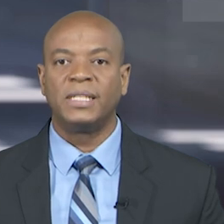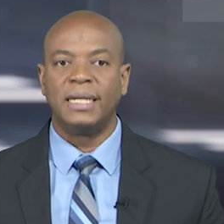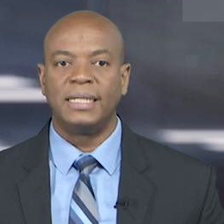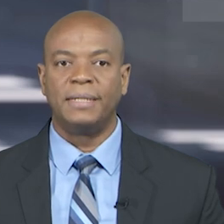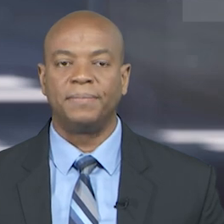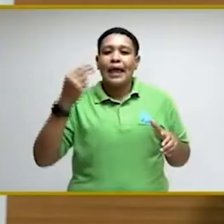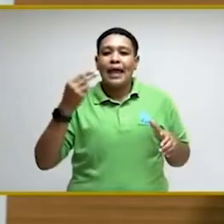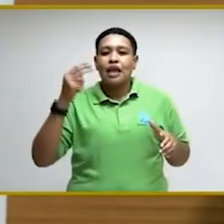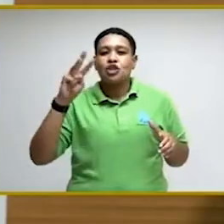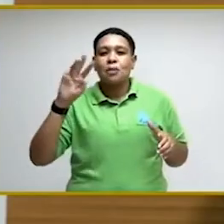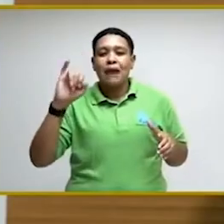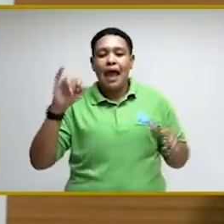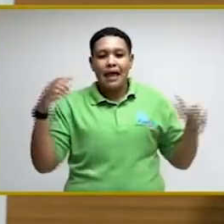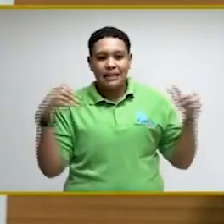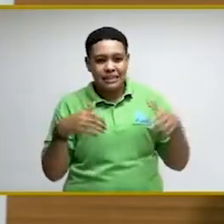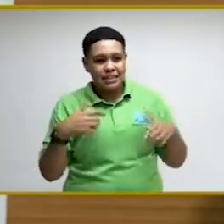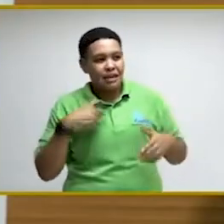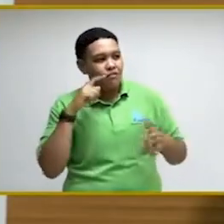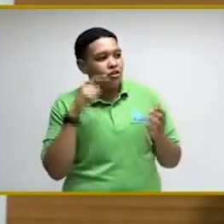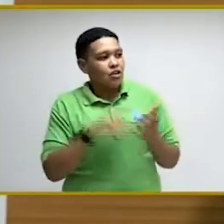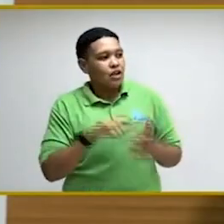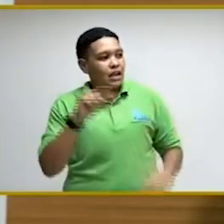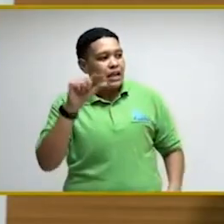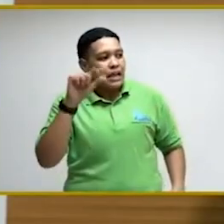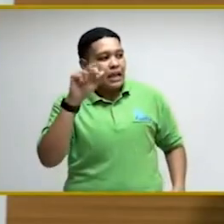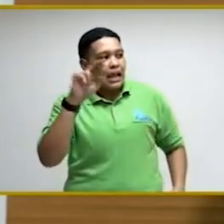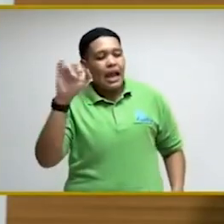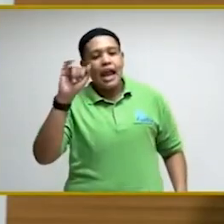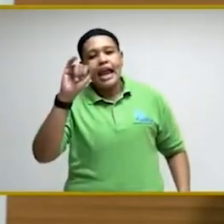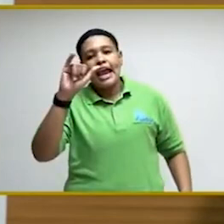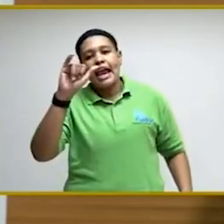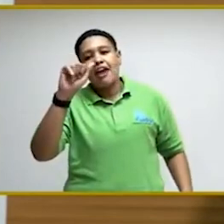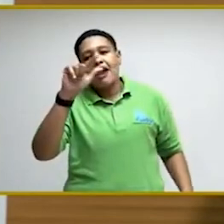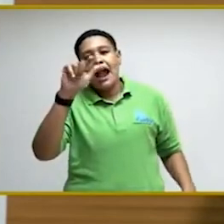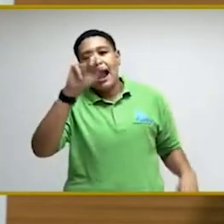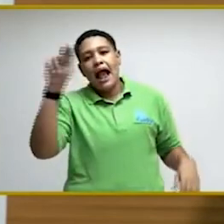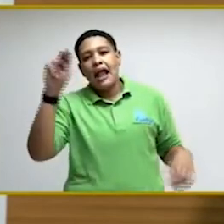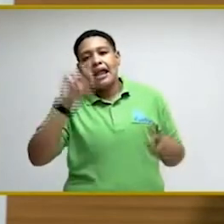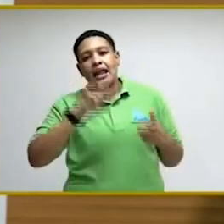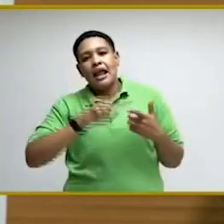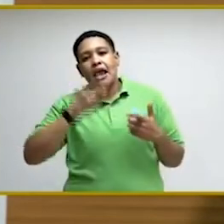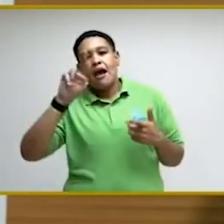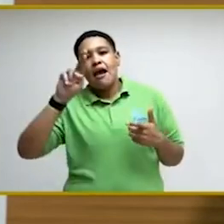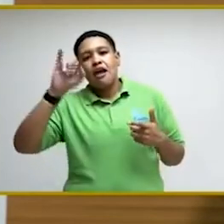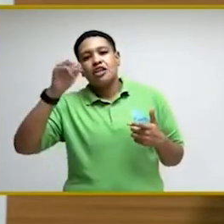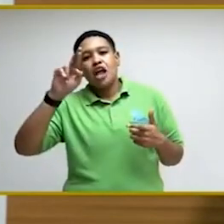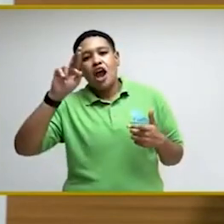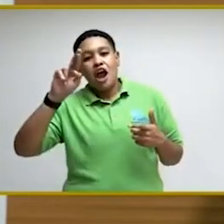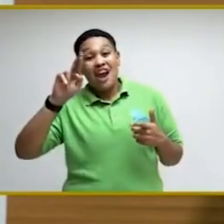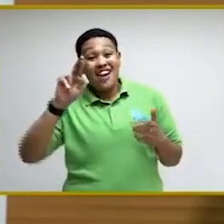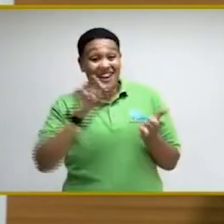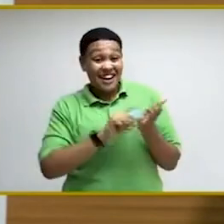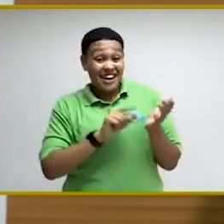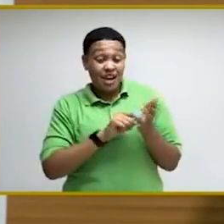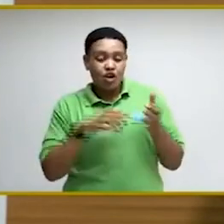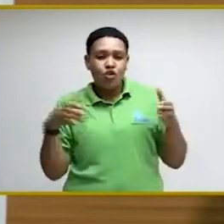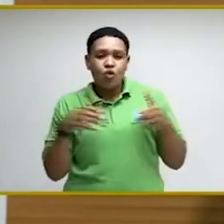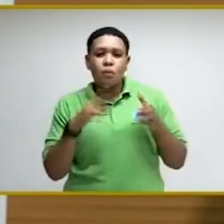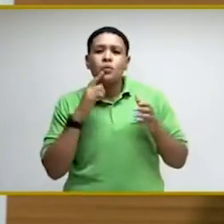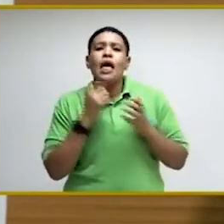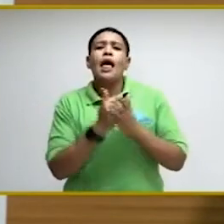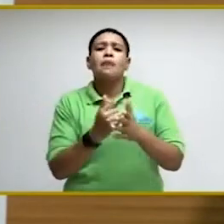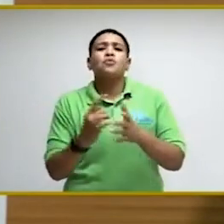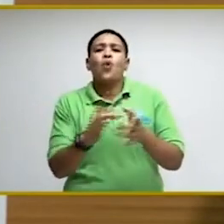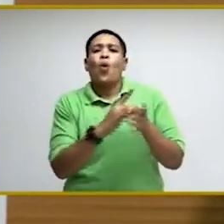60-bed facility. I want to recognize Mr. Gary Allen of the RGR Gleaner Group for helping to coordinate this